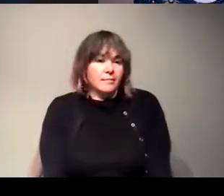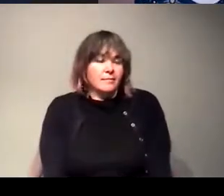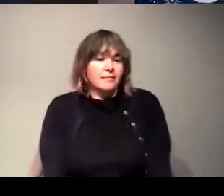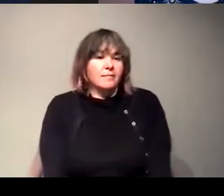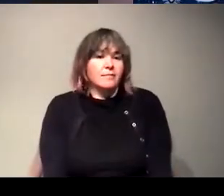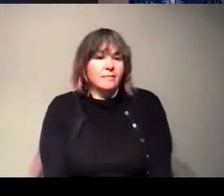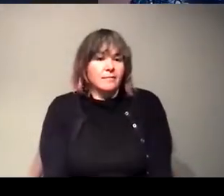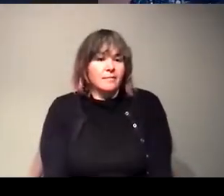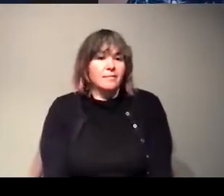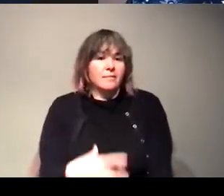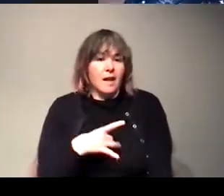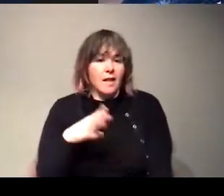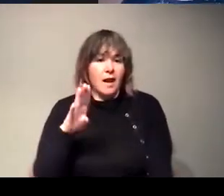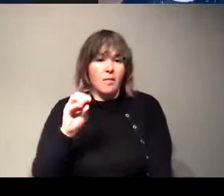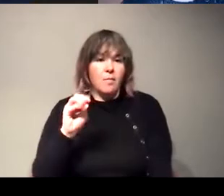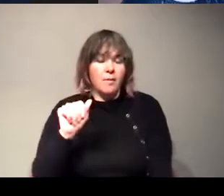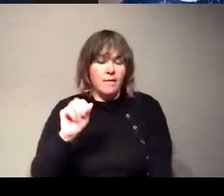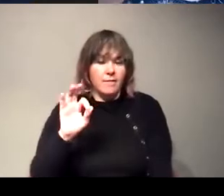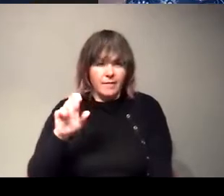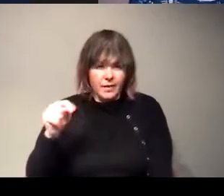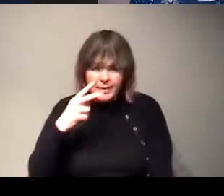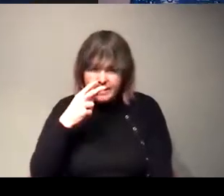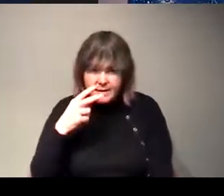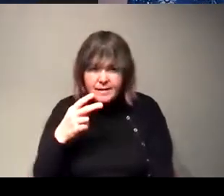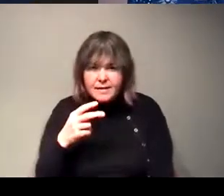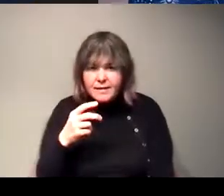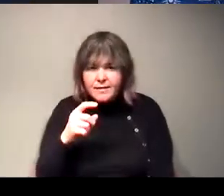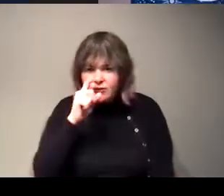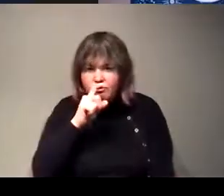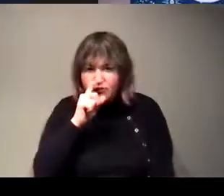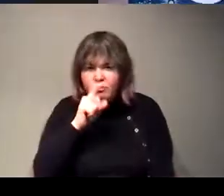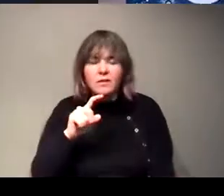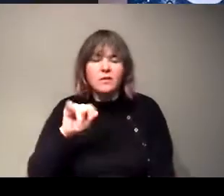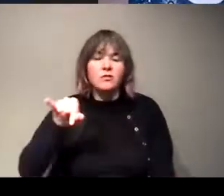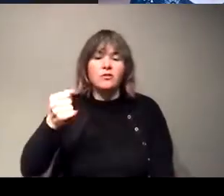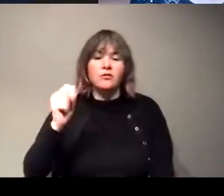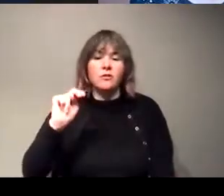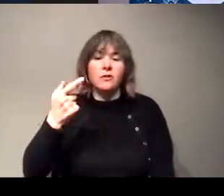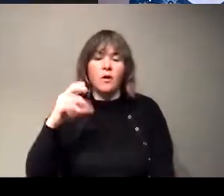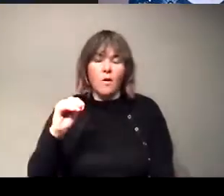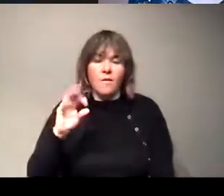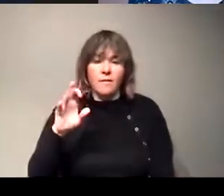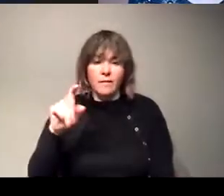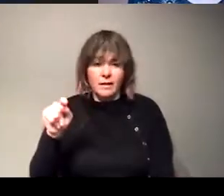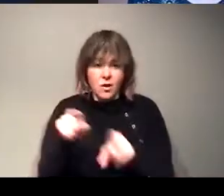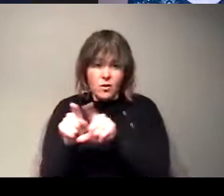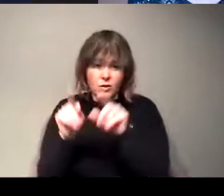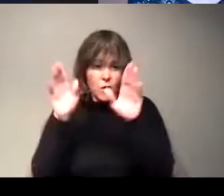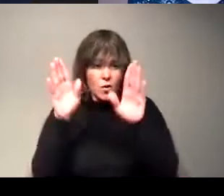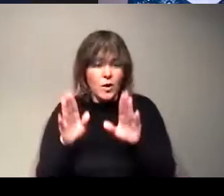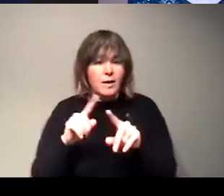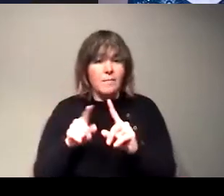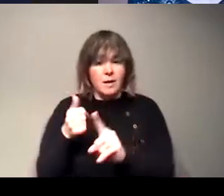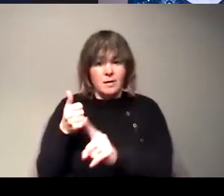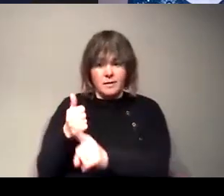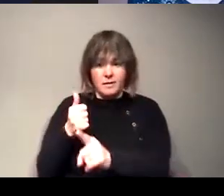I like Boba Fett a lot. I have a plushie in the back. Jango Fett is also great but was he really so great